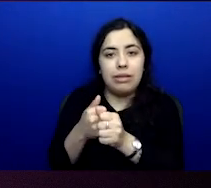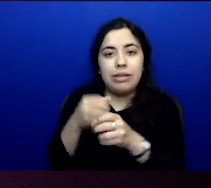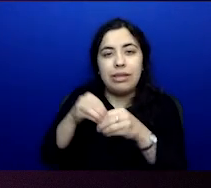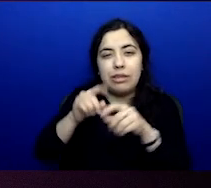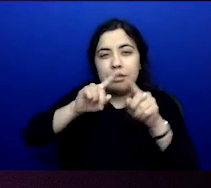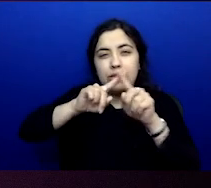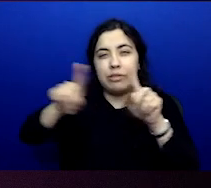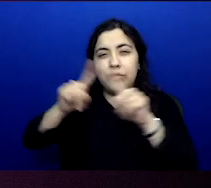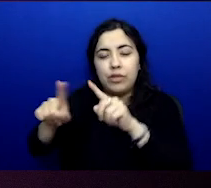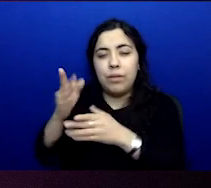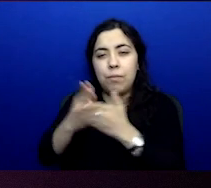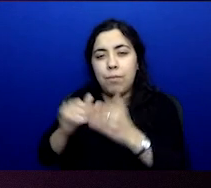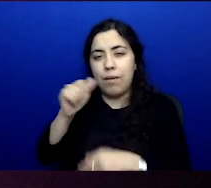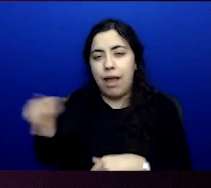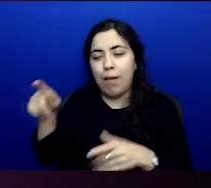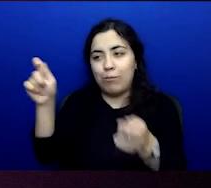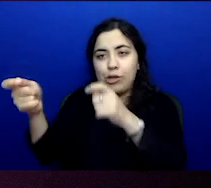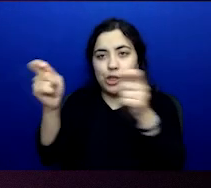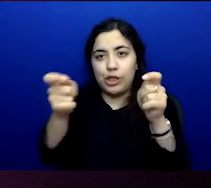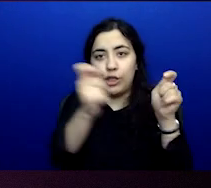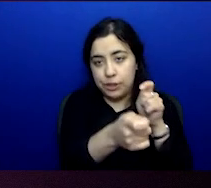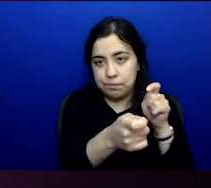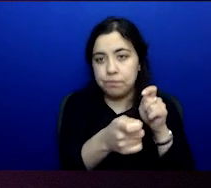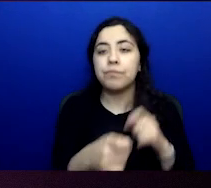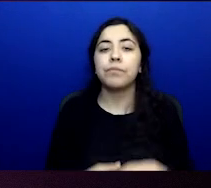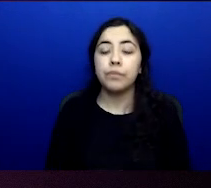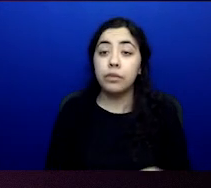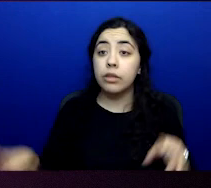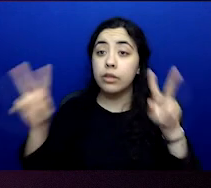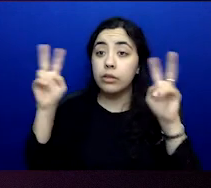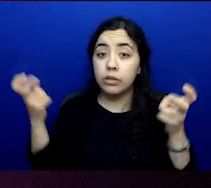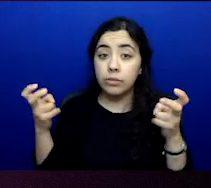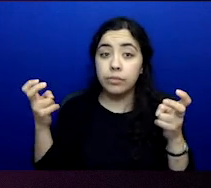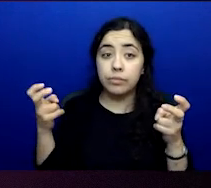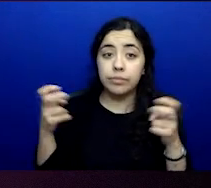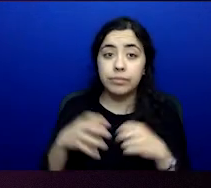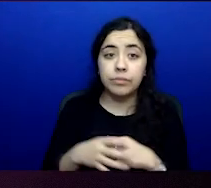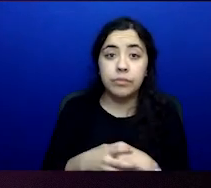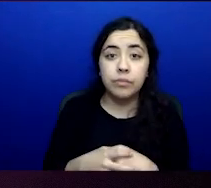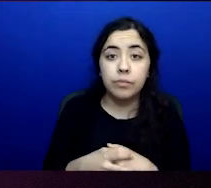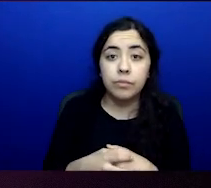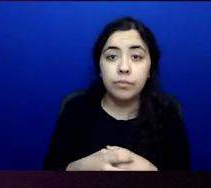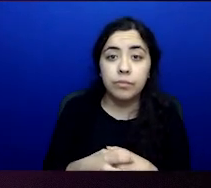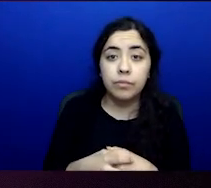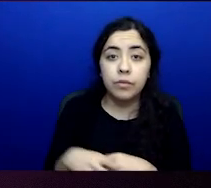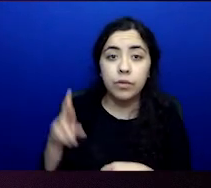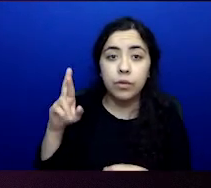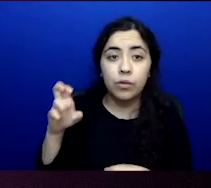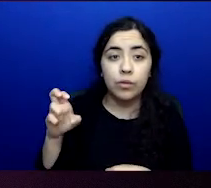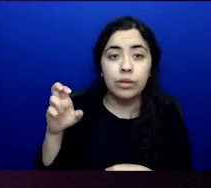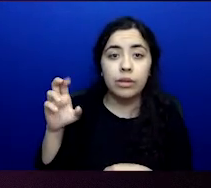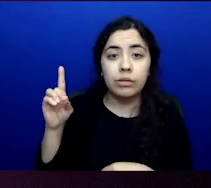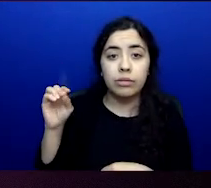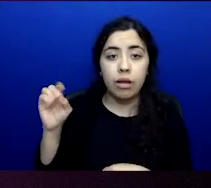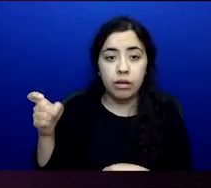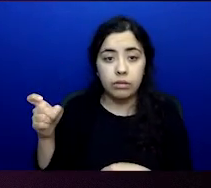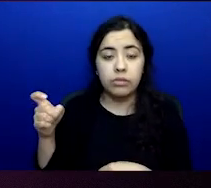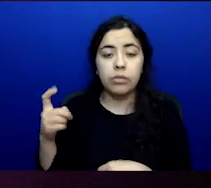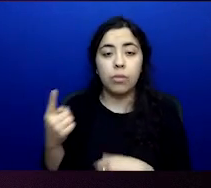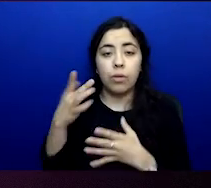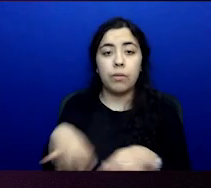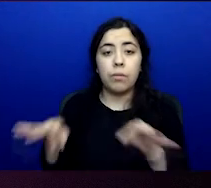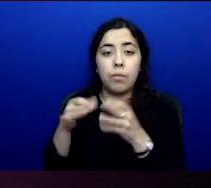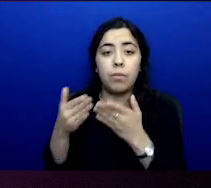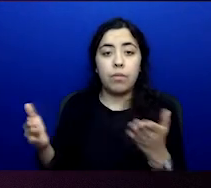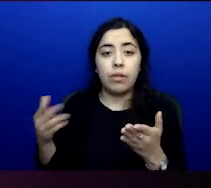parts of the app. So on the subject of Redux, one important thing that makes our app different from others is how